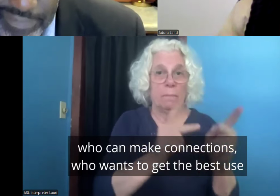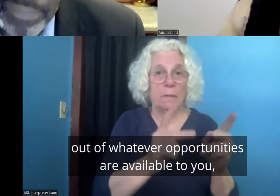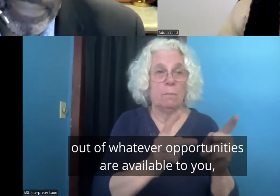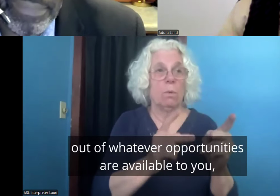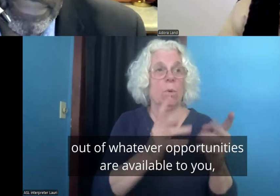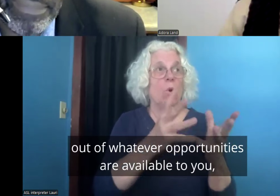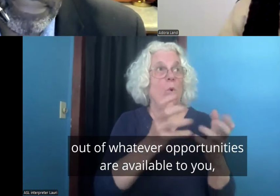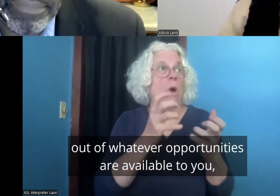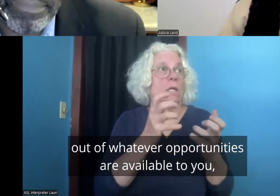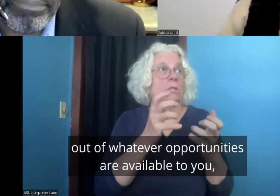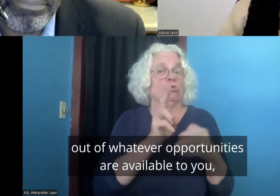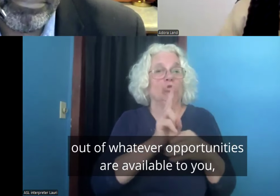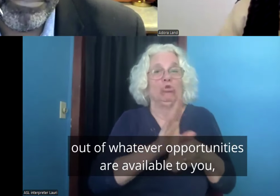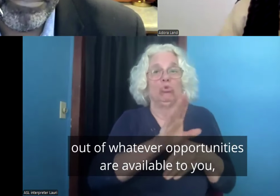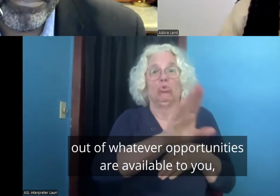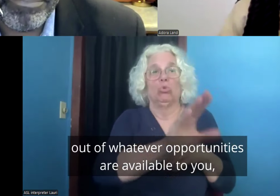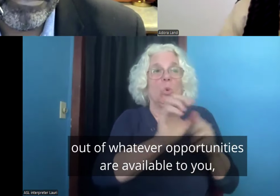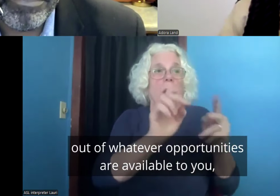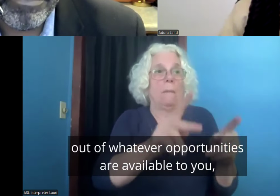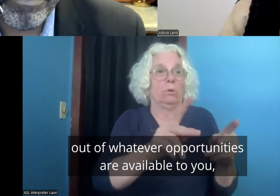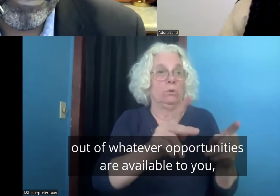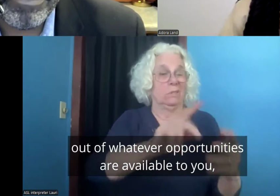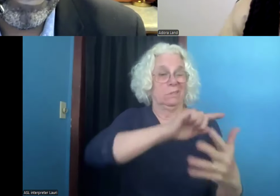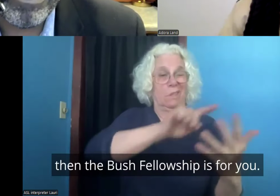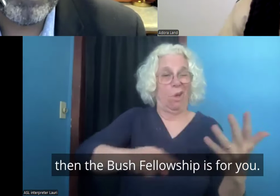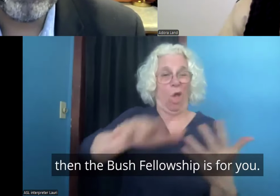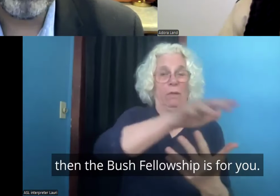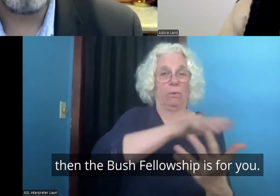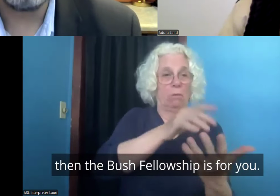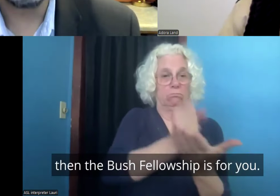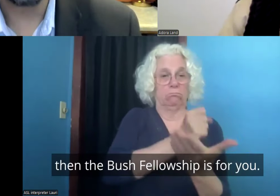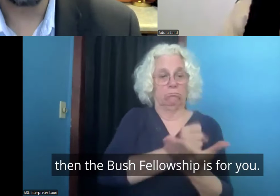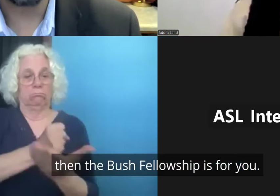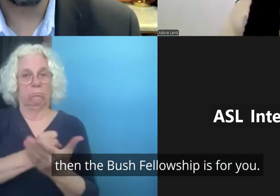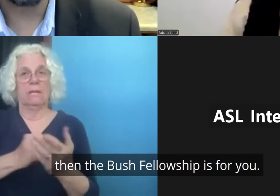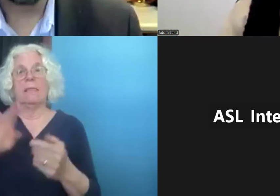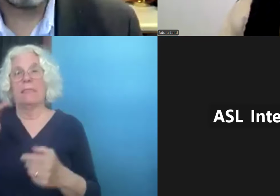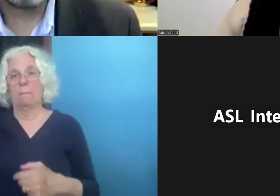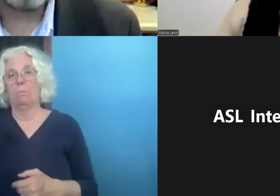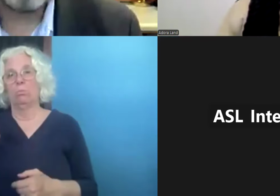use out of whatever opportunities are available to you, then the Bush Fellowship is for you.